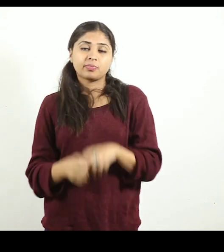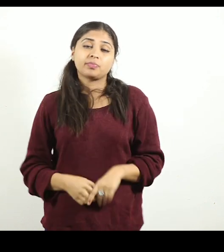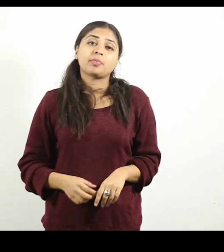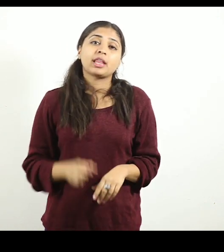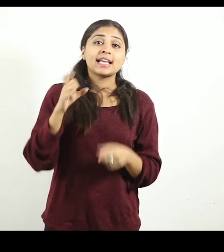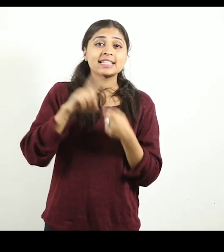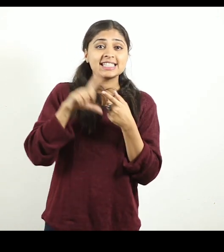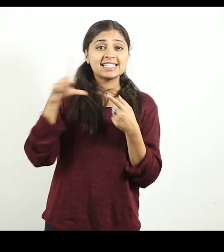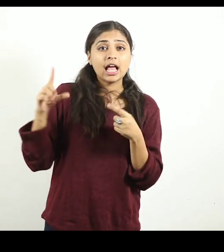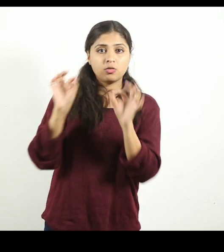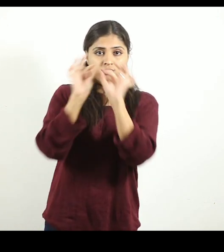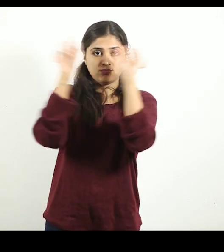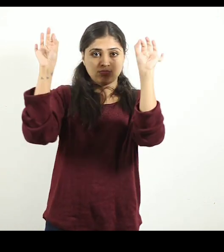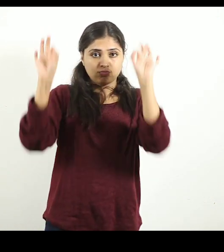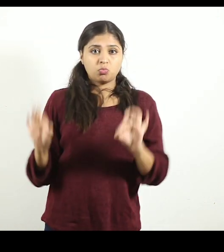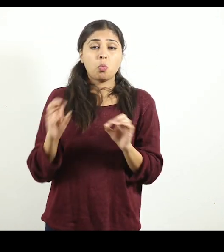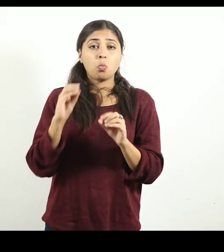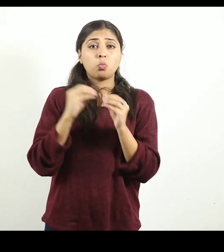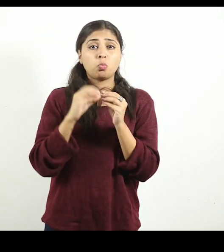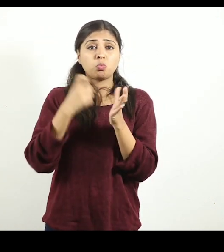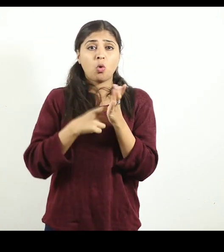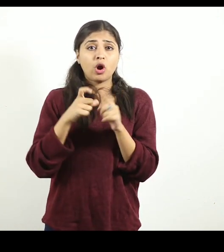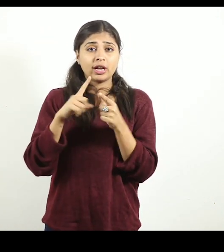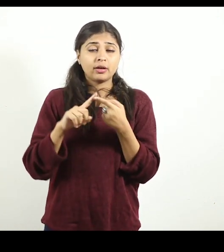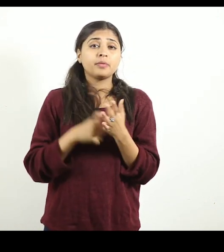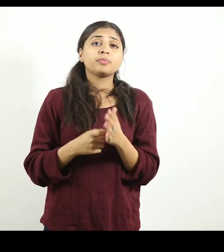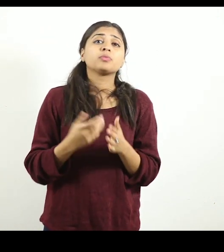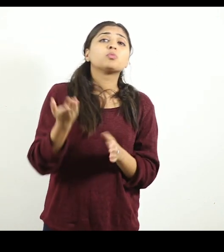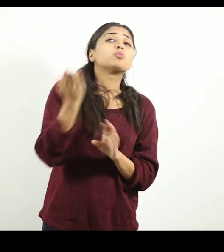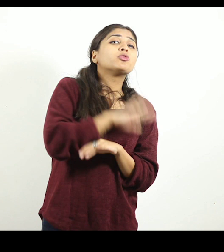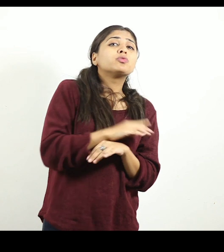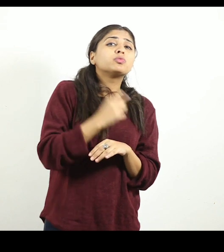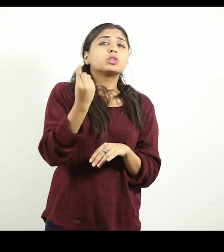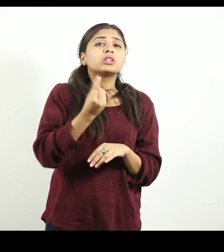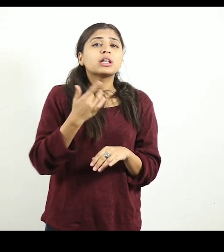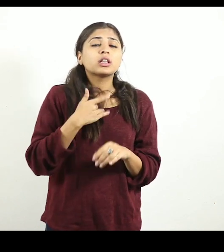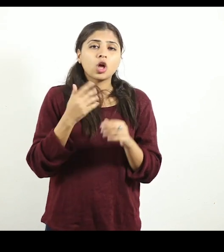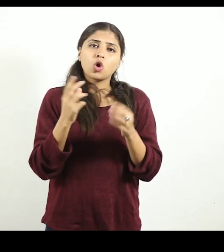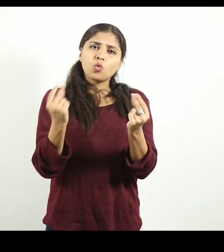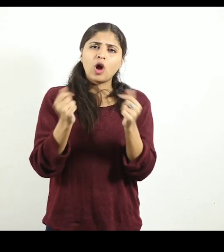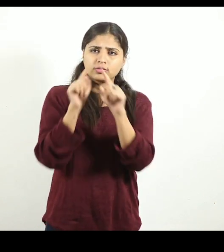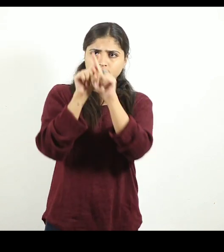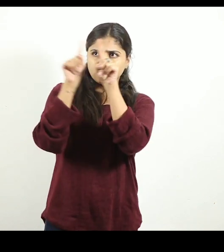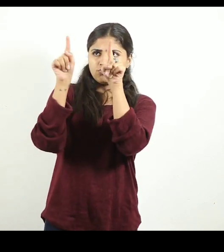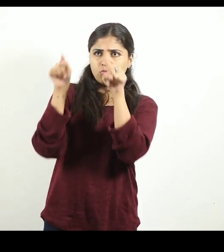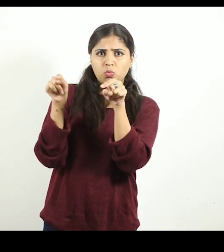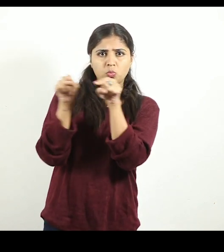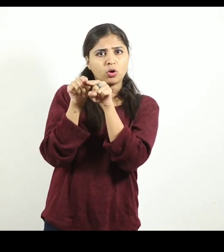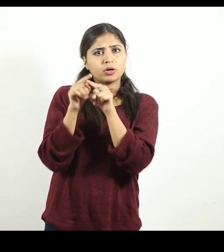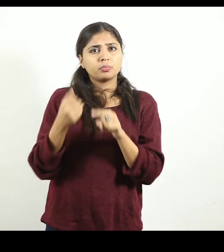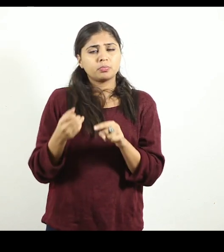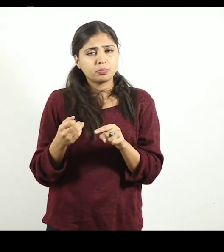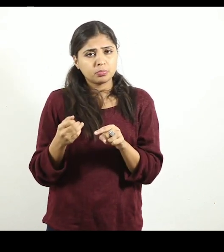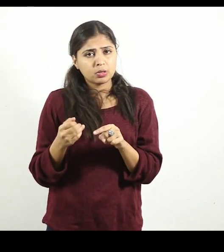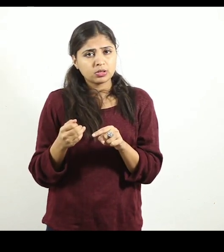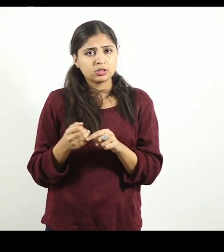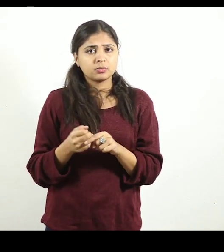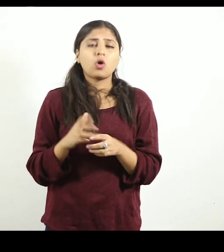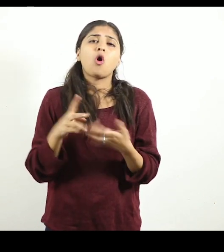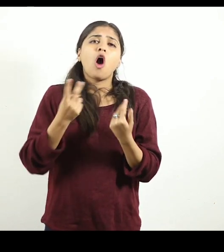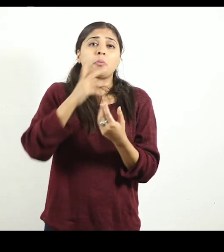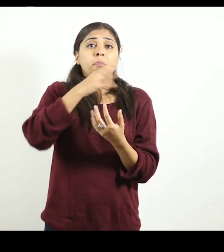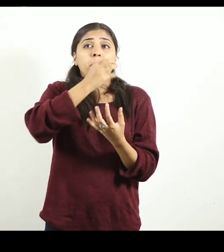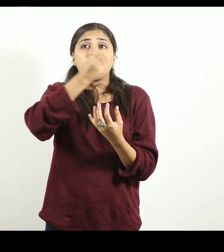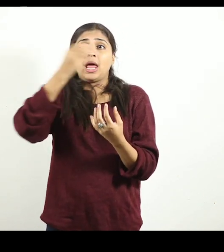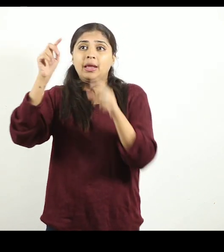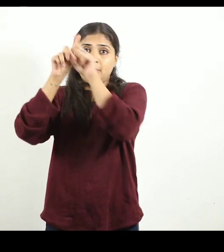Formatting spreadsheets, cell borders. By using predefined border styles, you can quickly add a border around the cell or